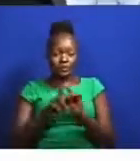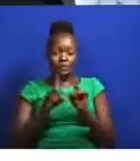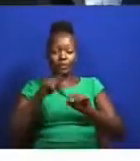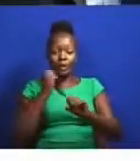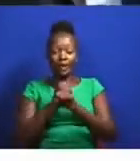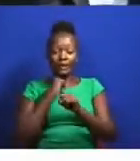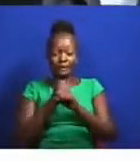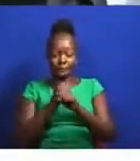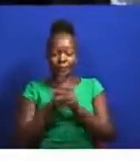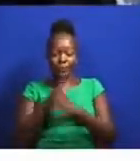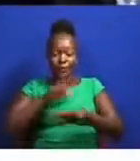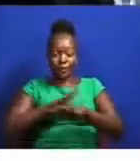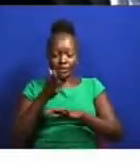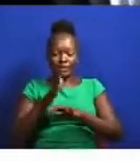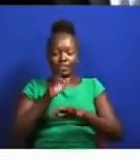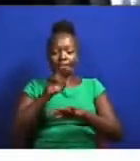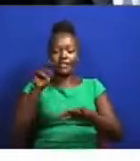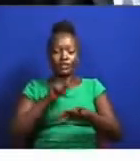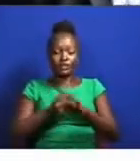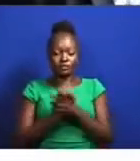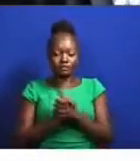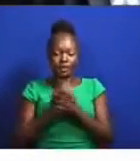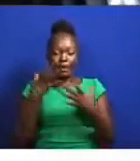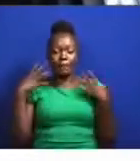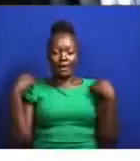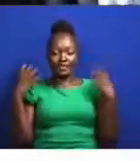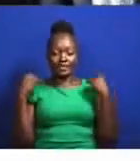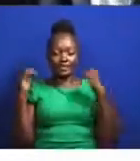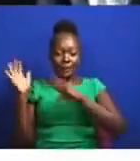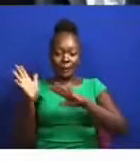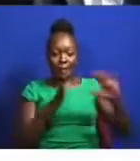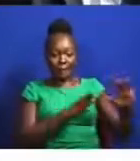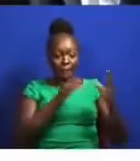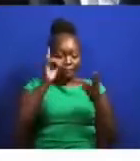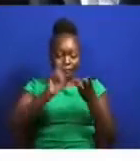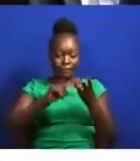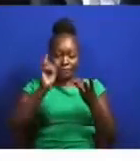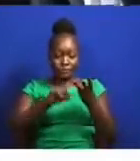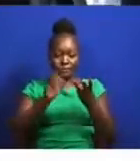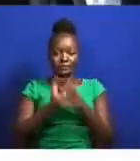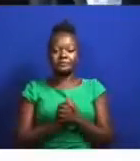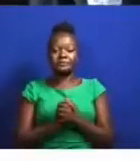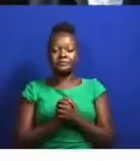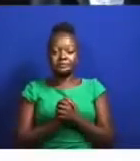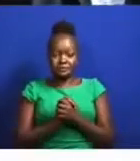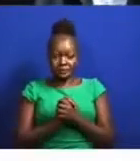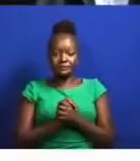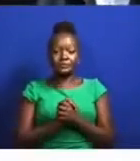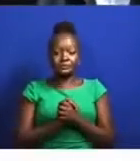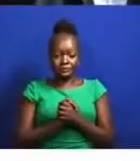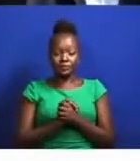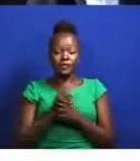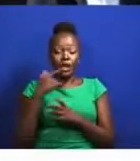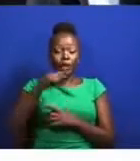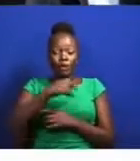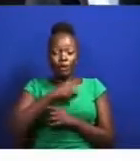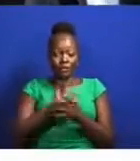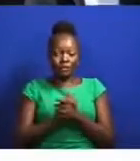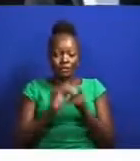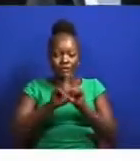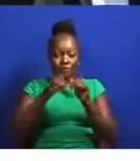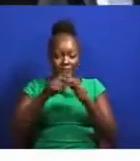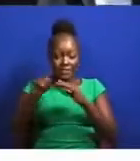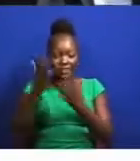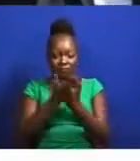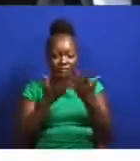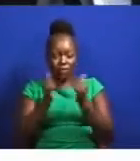this national exercise. Number three, we shall commence interaction